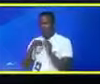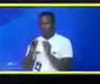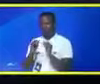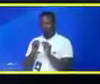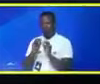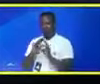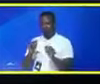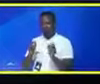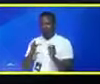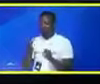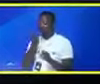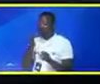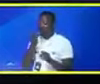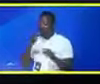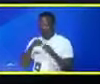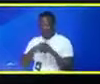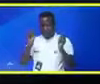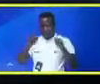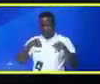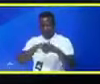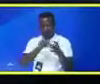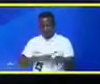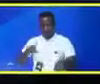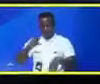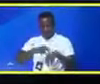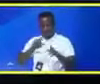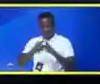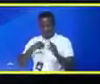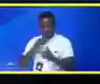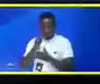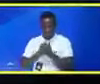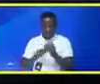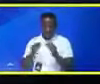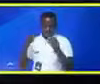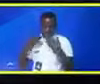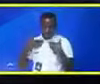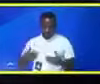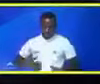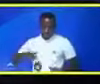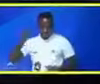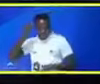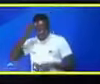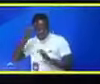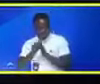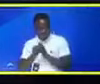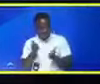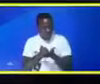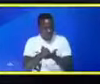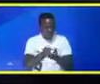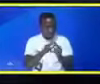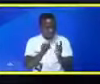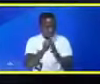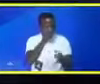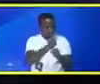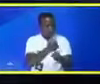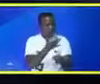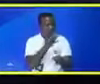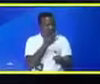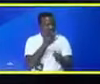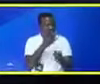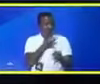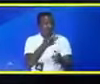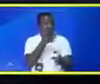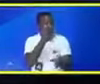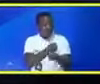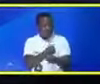a possibility in the kingdom, but there is a body of knowledge that releases you into that realm of possibility. Are we